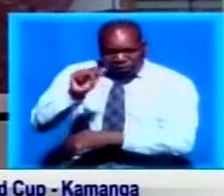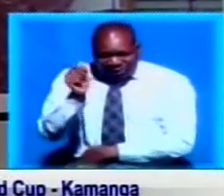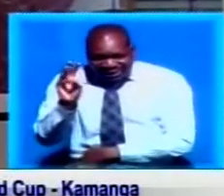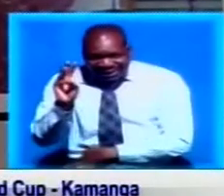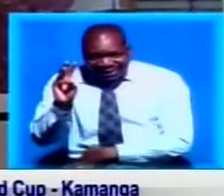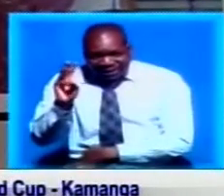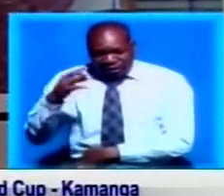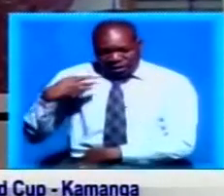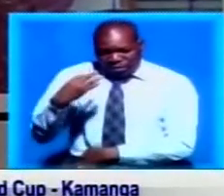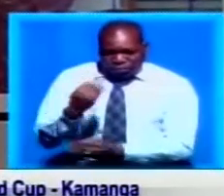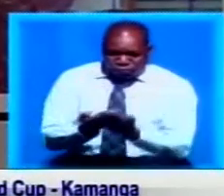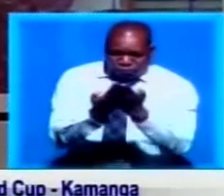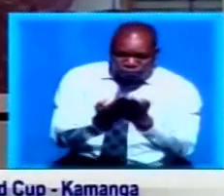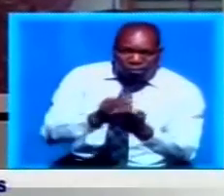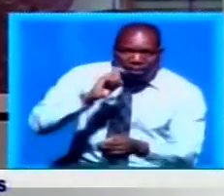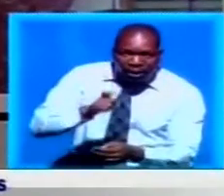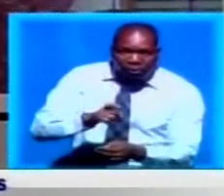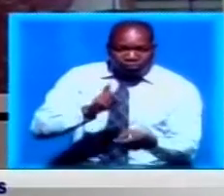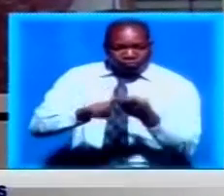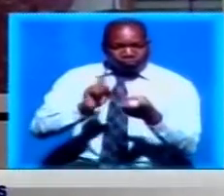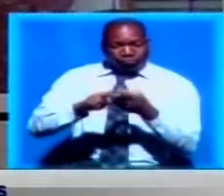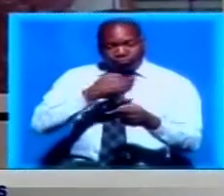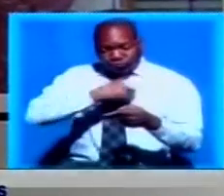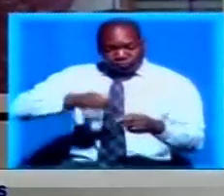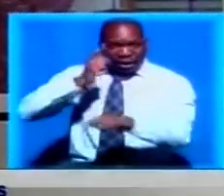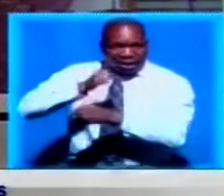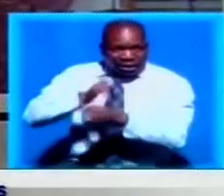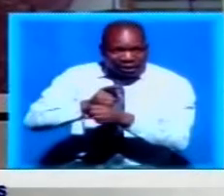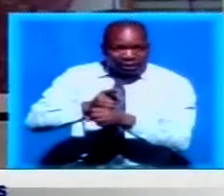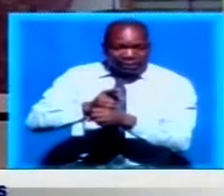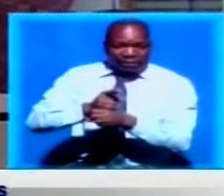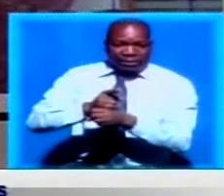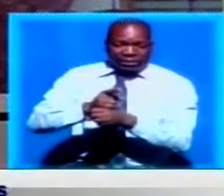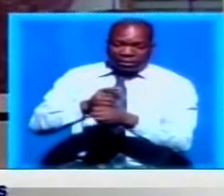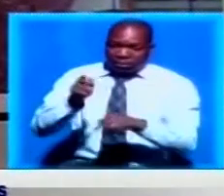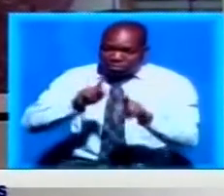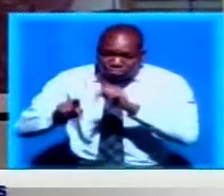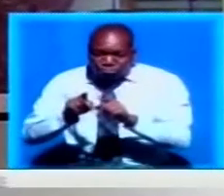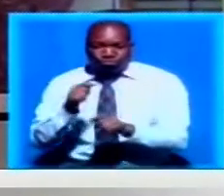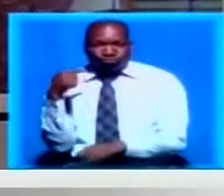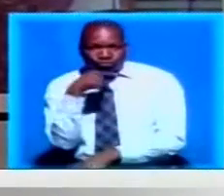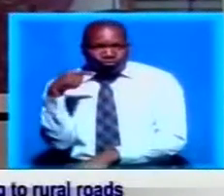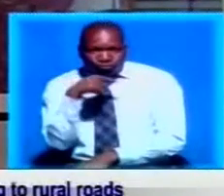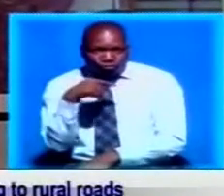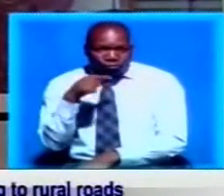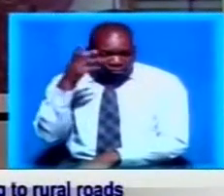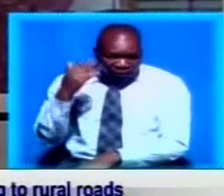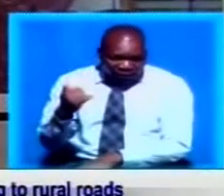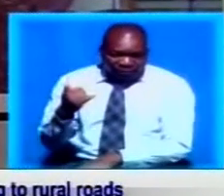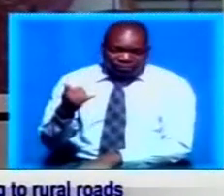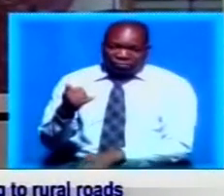2016. Dr. Mubanga has also issued a stern warning to impersonators of the Teaching Council of Zambia who have been